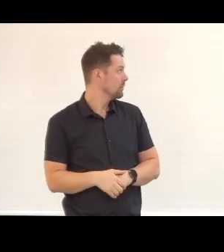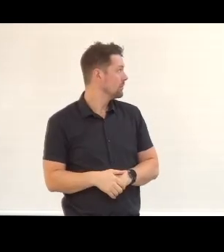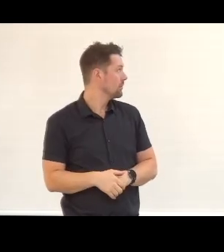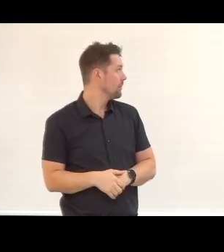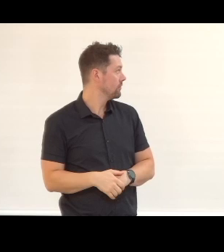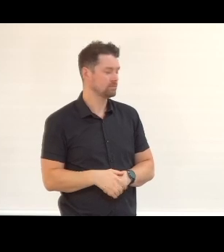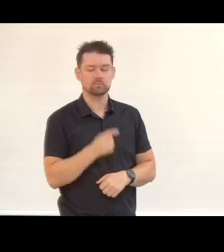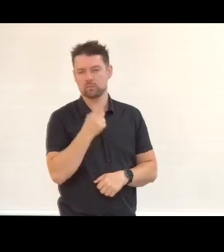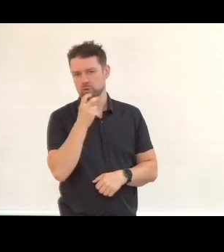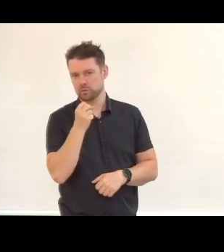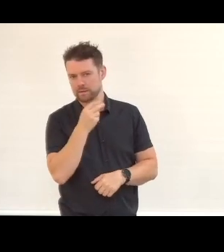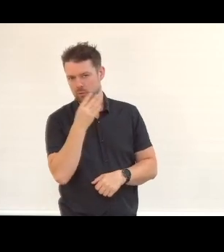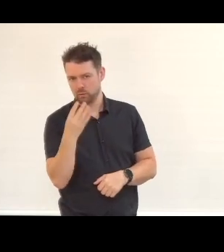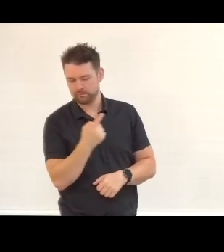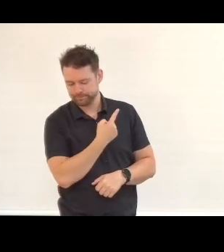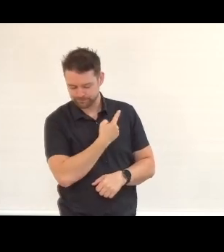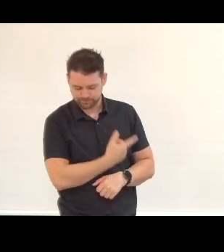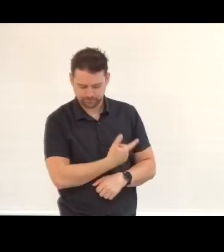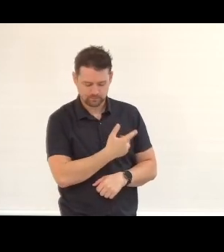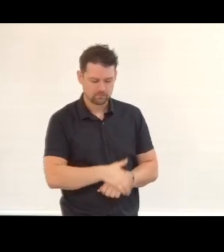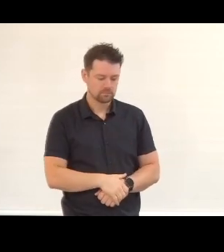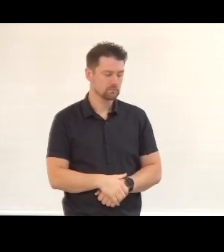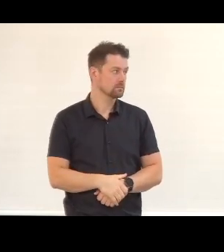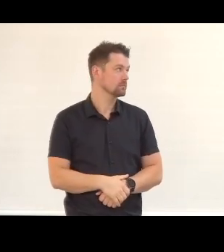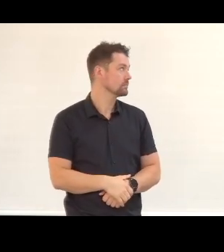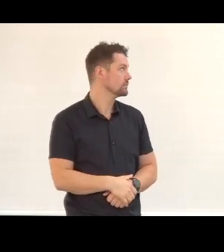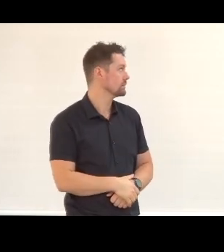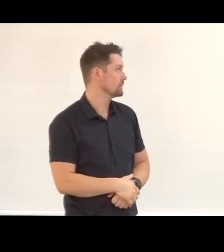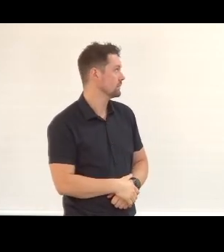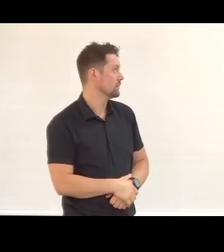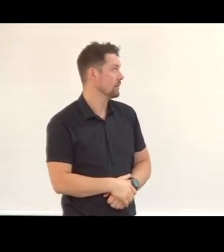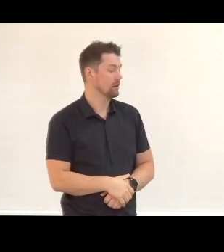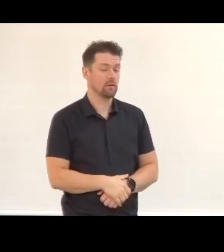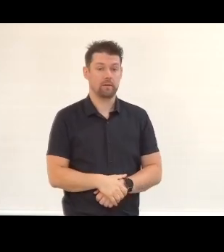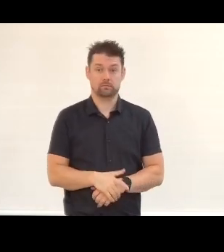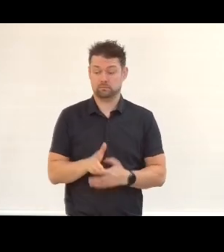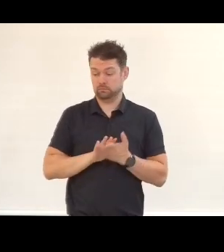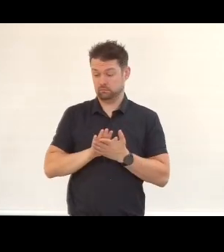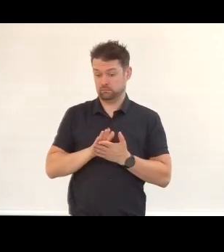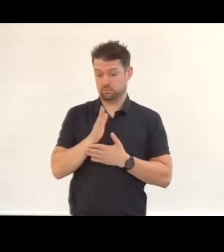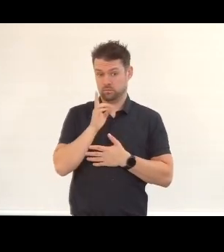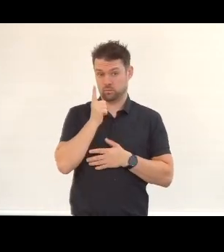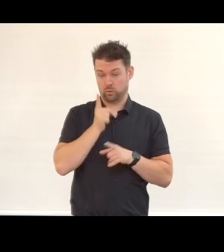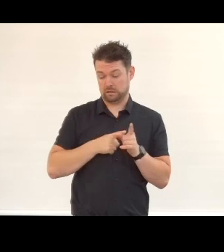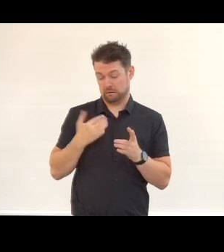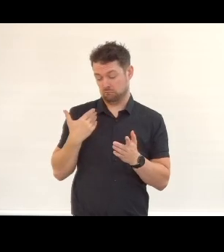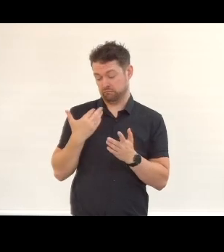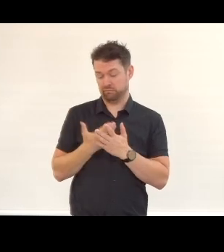missions in 24. So we had, in the last 1 year and a half, we had about 12